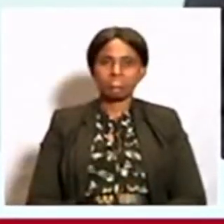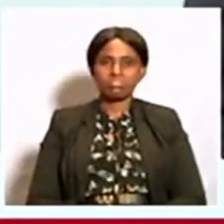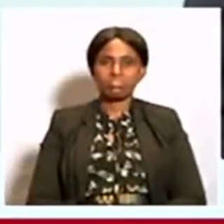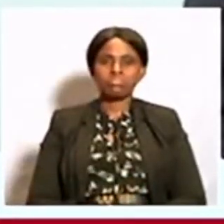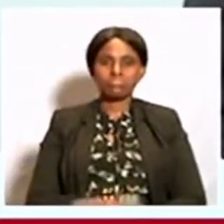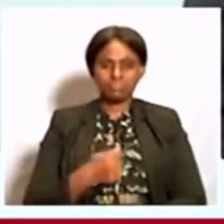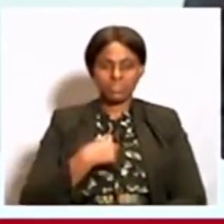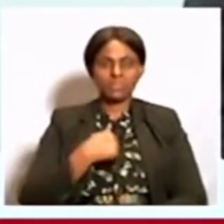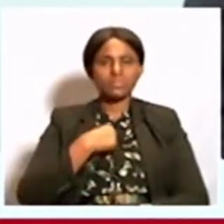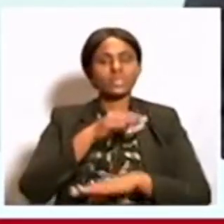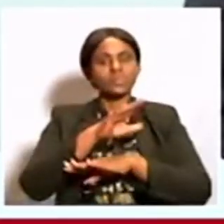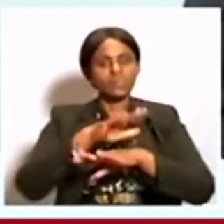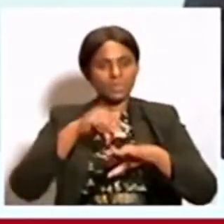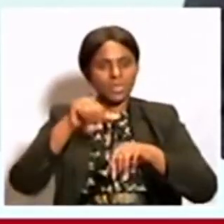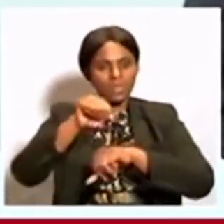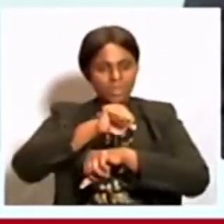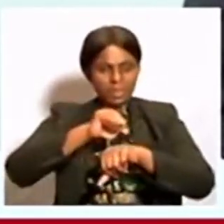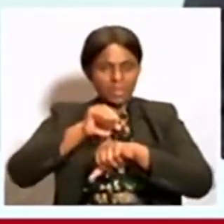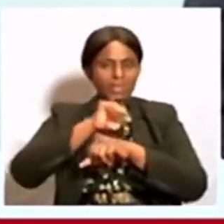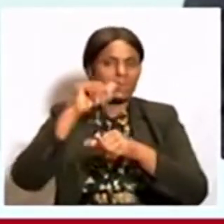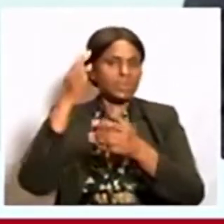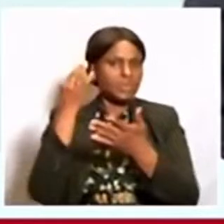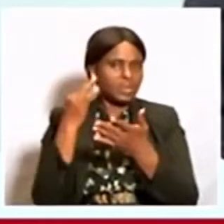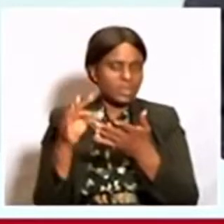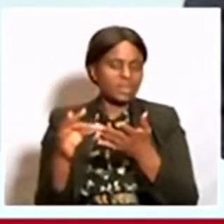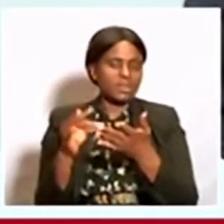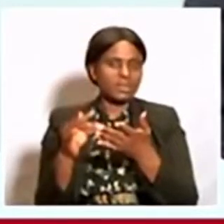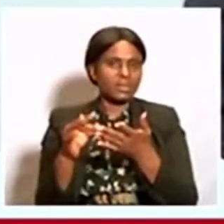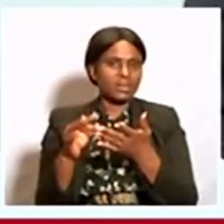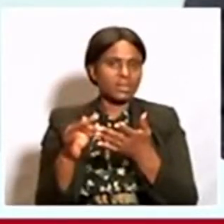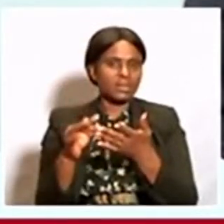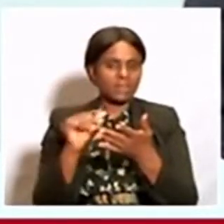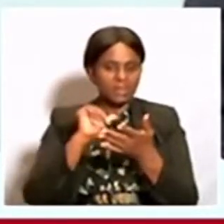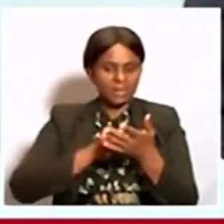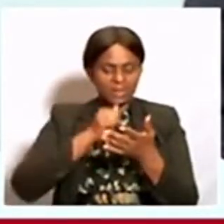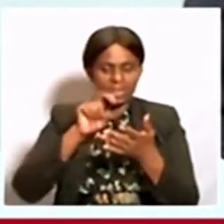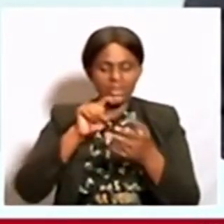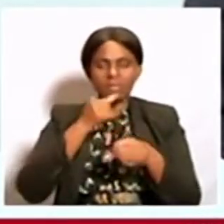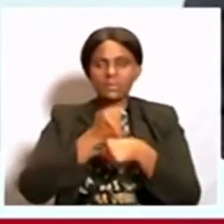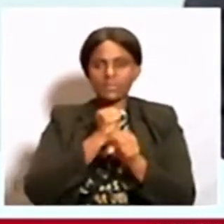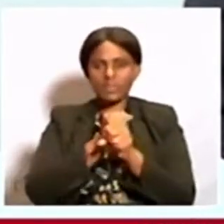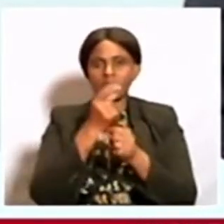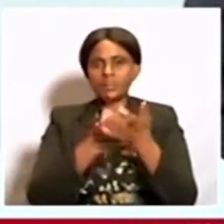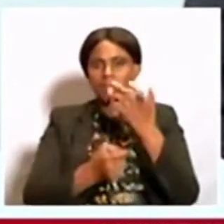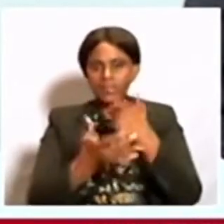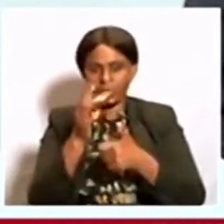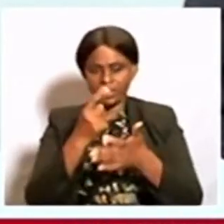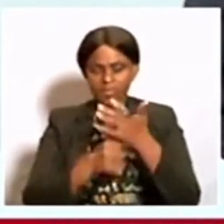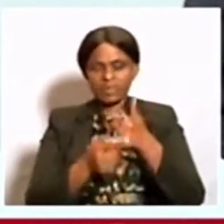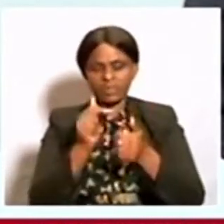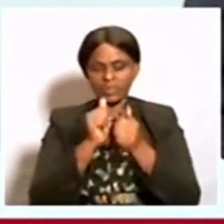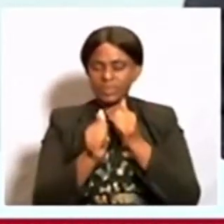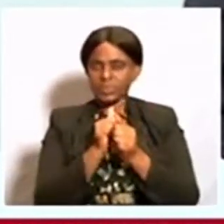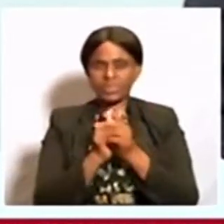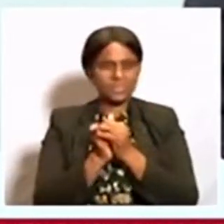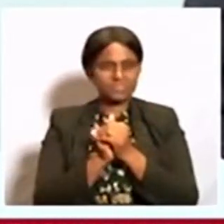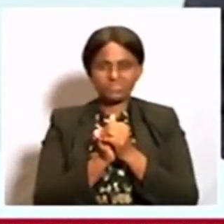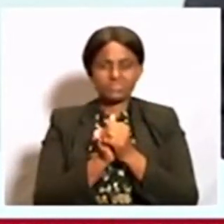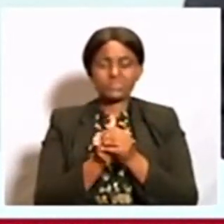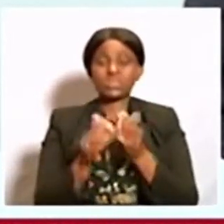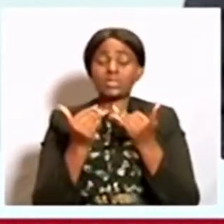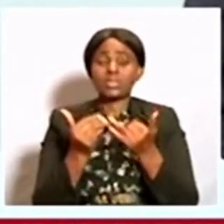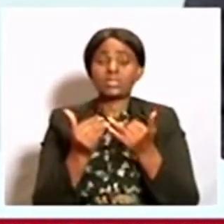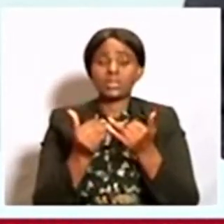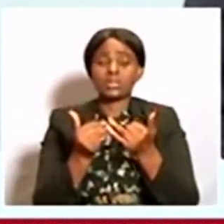senior clerk. We need to make consultations because now